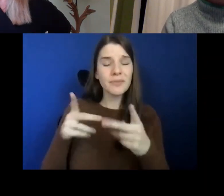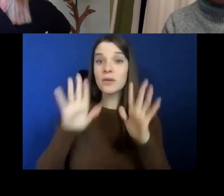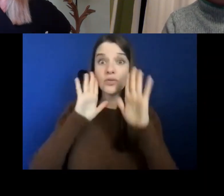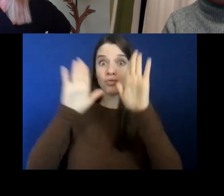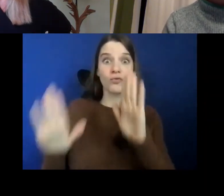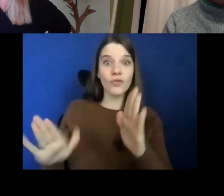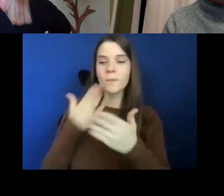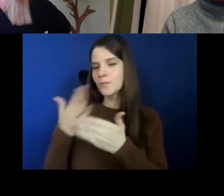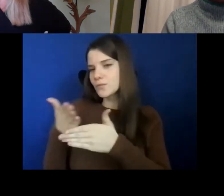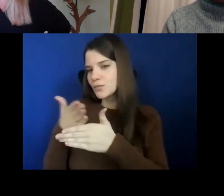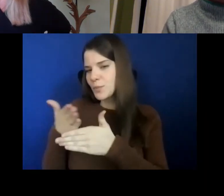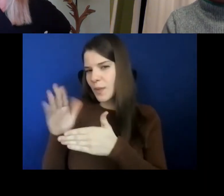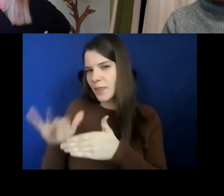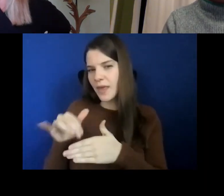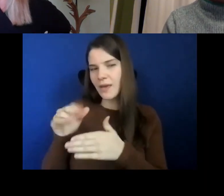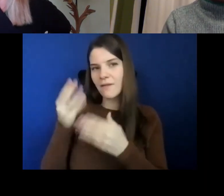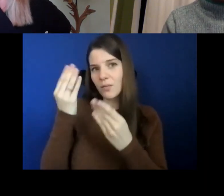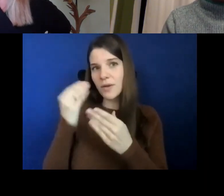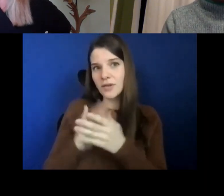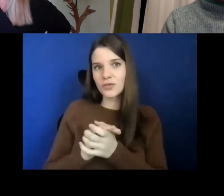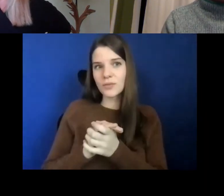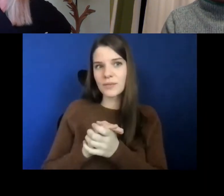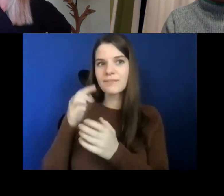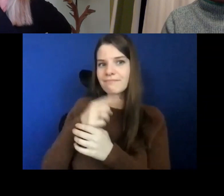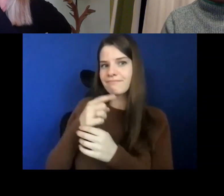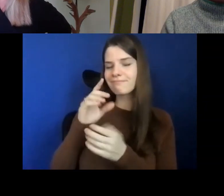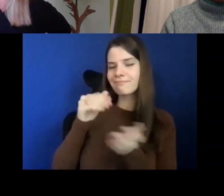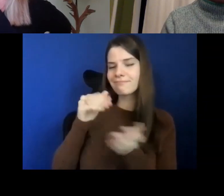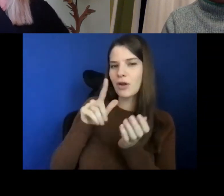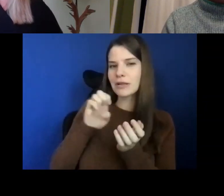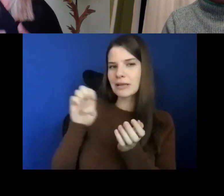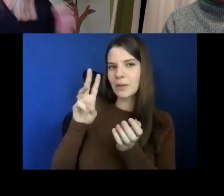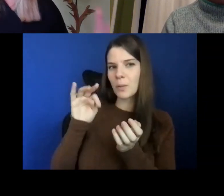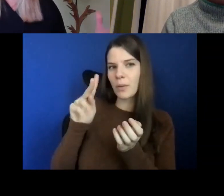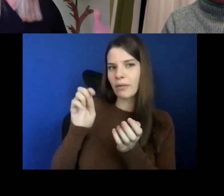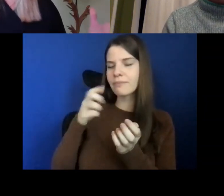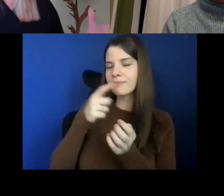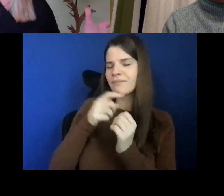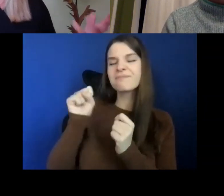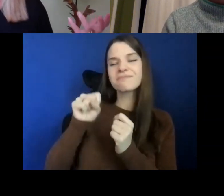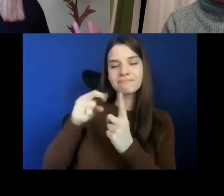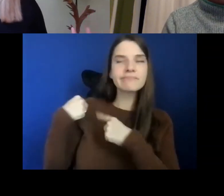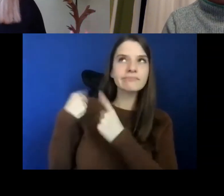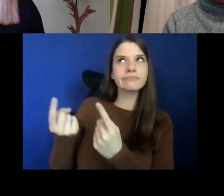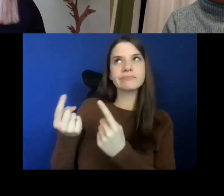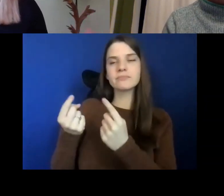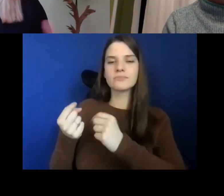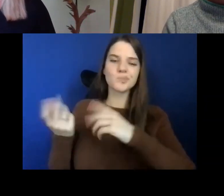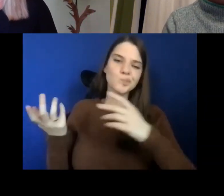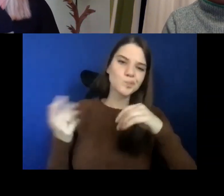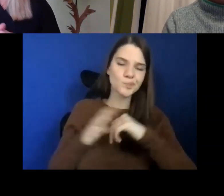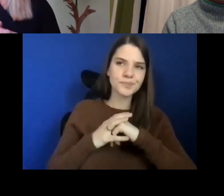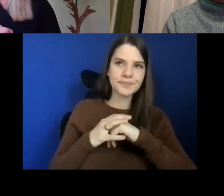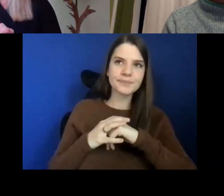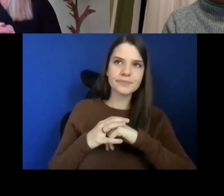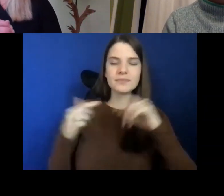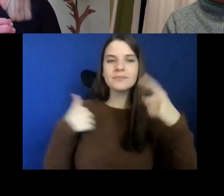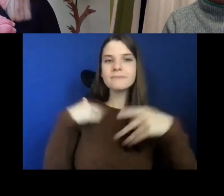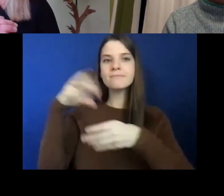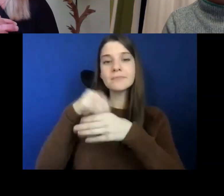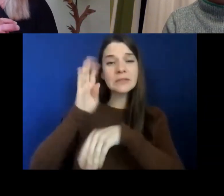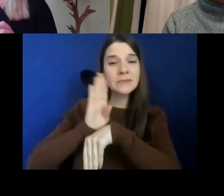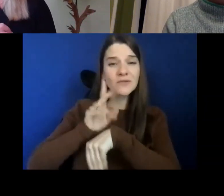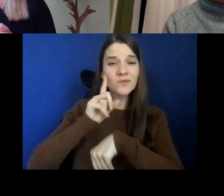great news as well. No, I think as over the last, I would say, I've been in this business